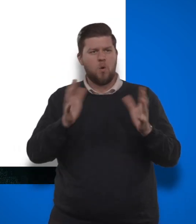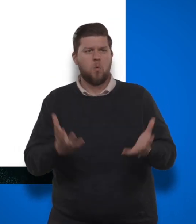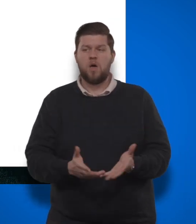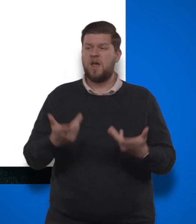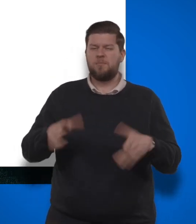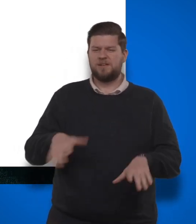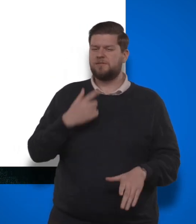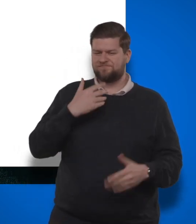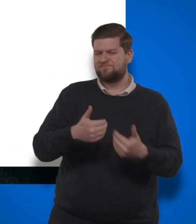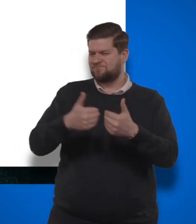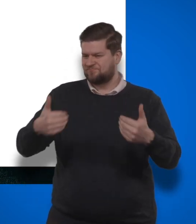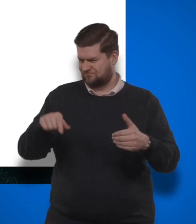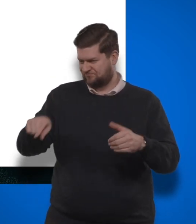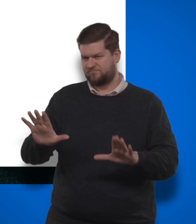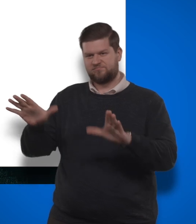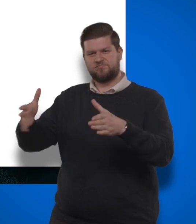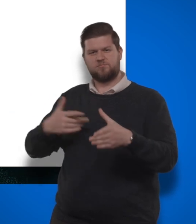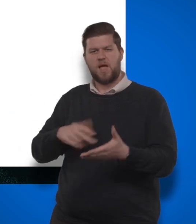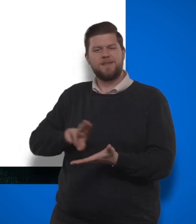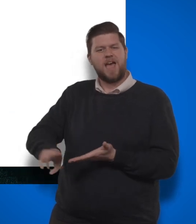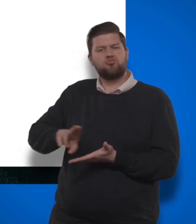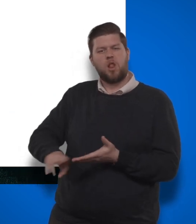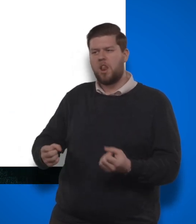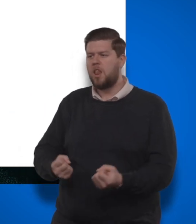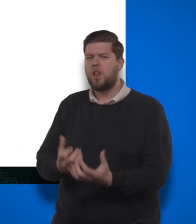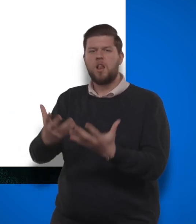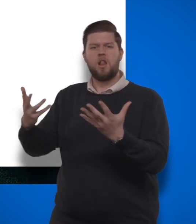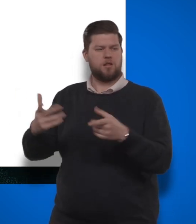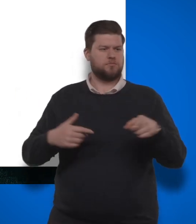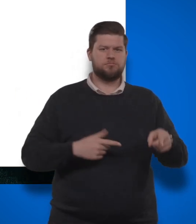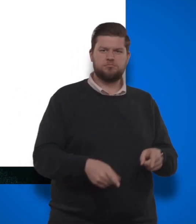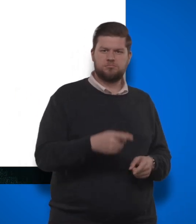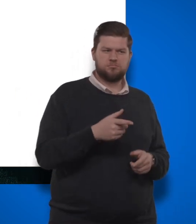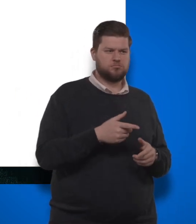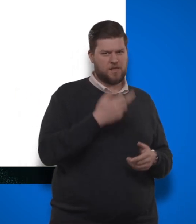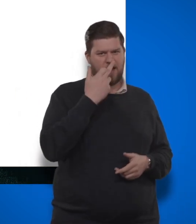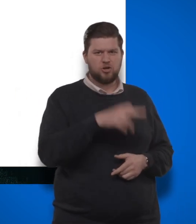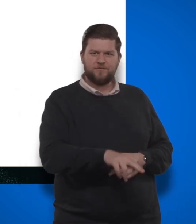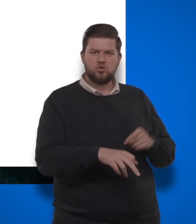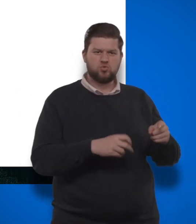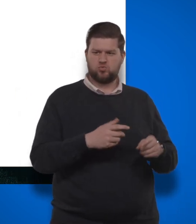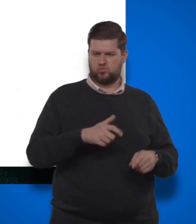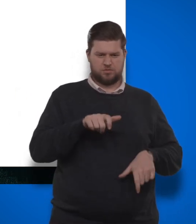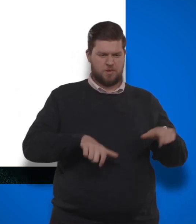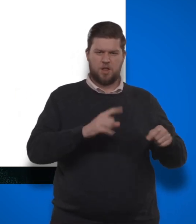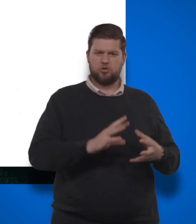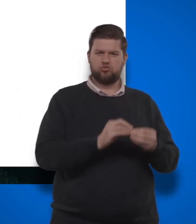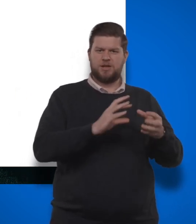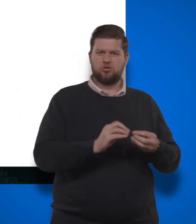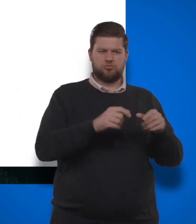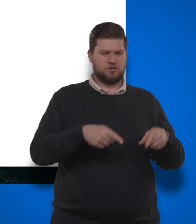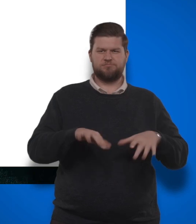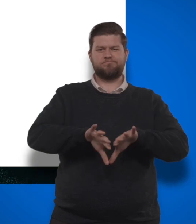artificial, that were constructed by humans. And the human body was almost like